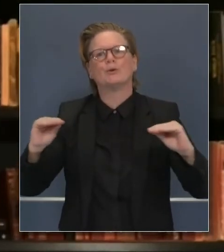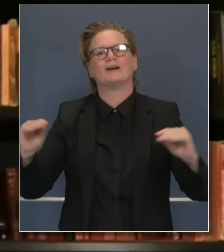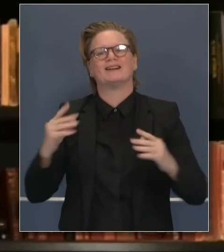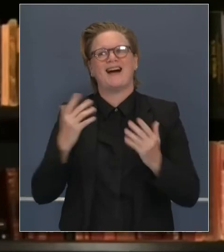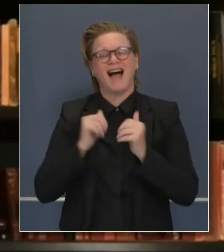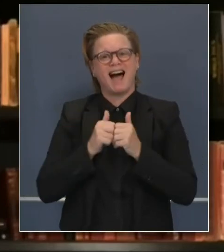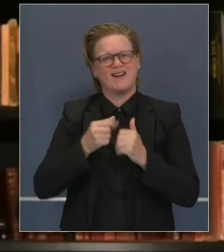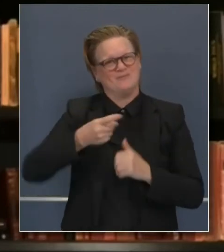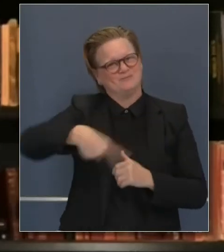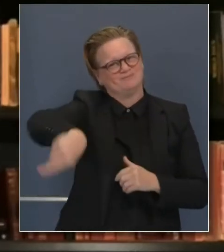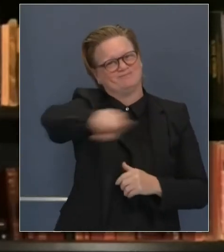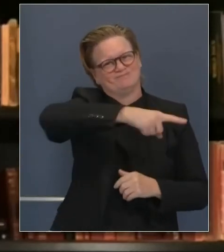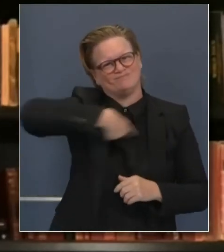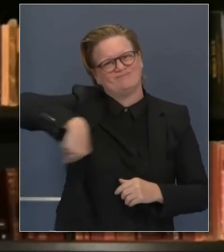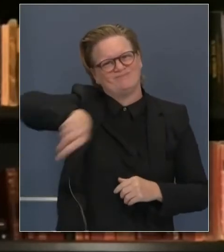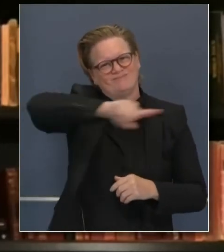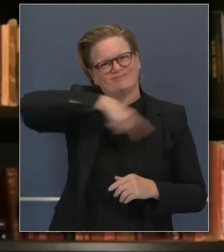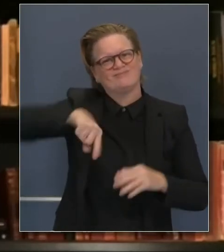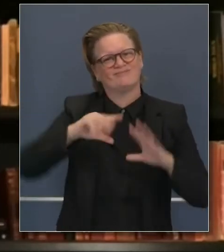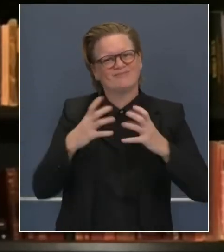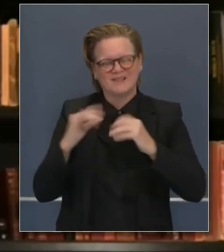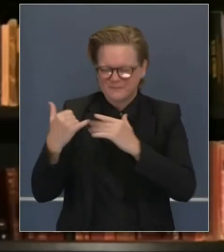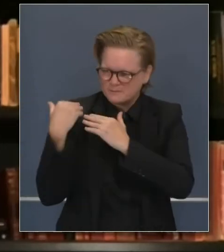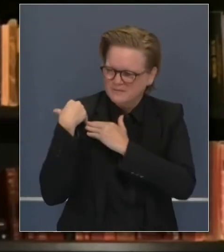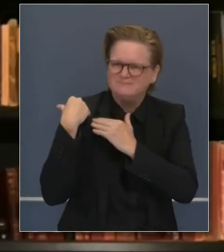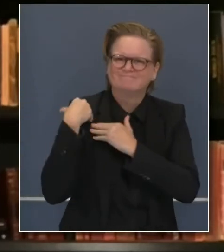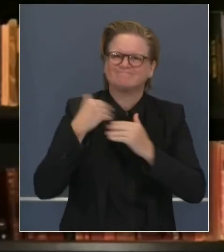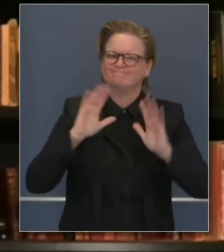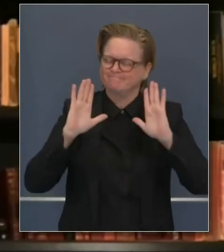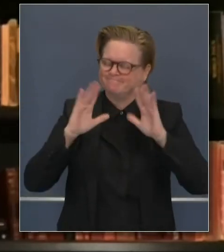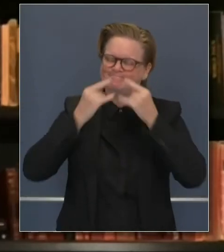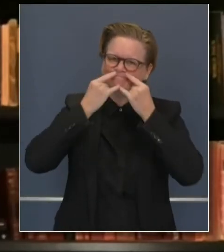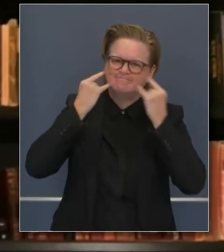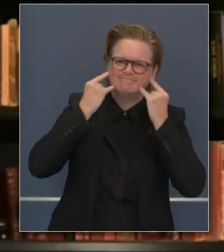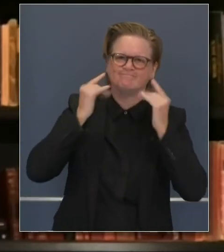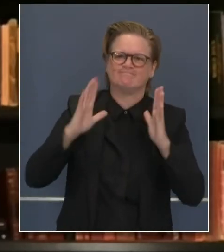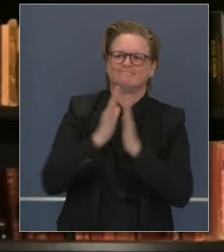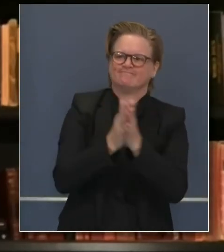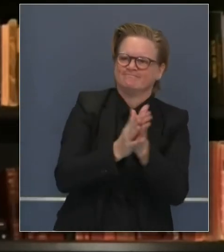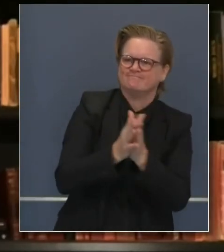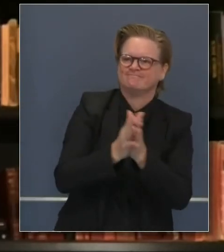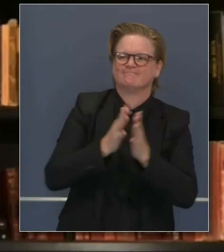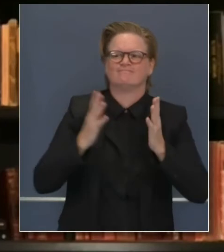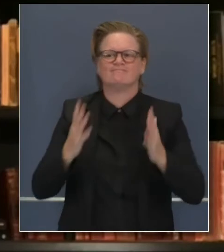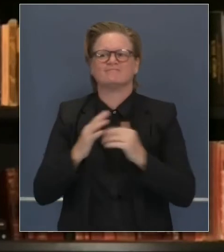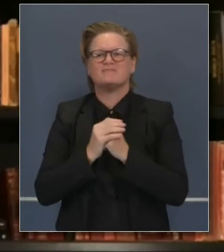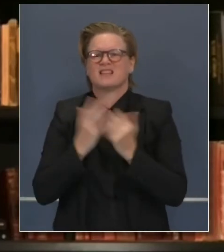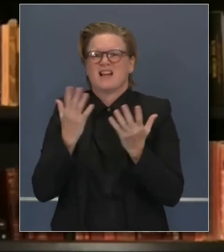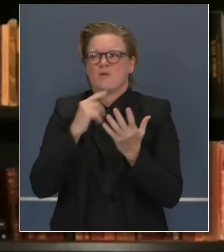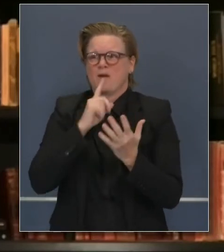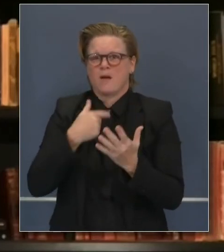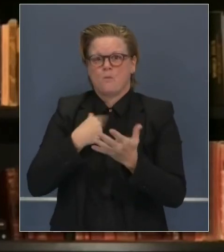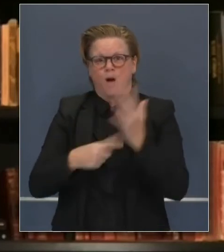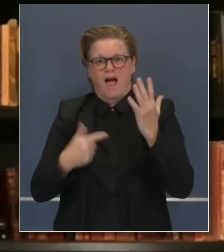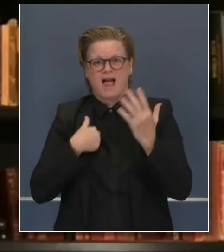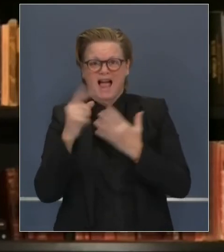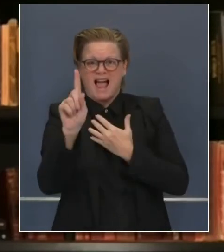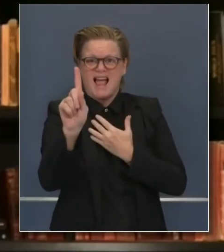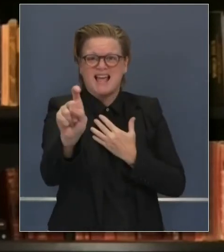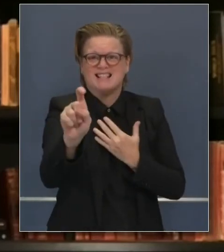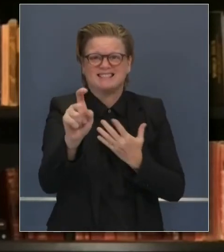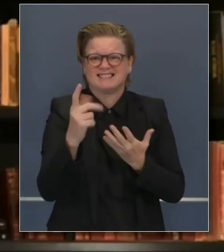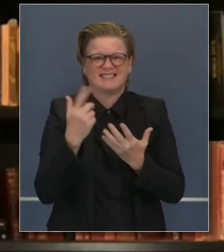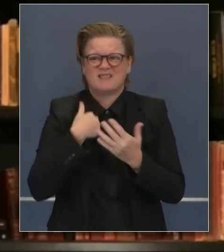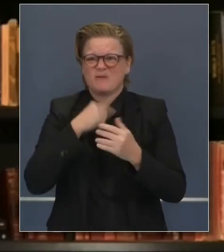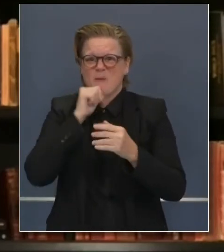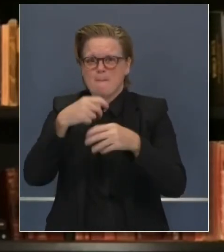not naive about what's being asked of you. I'm not naive about the pressure and stress that you're under. I'm not naive about the